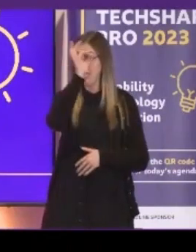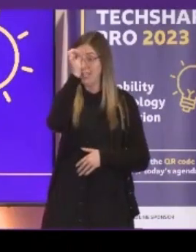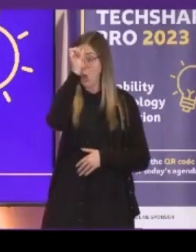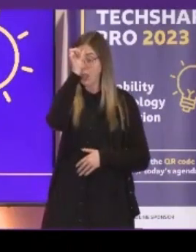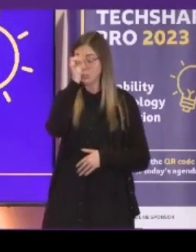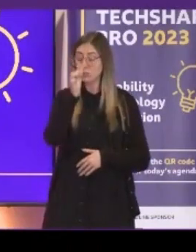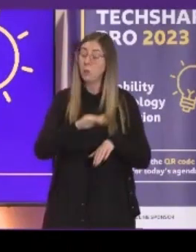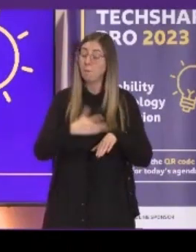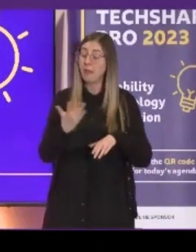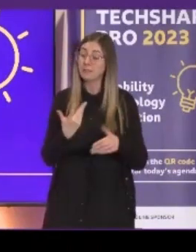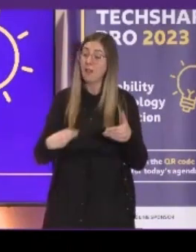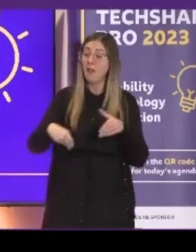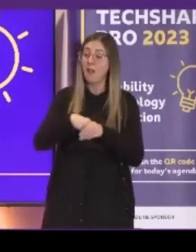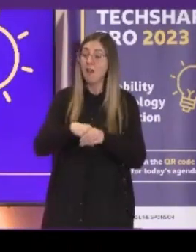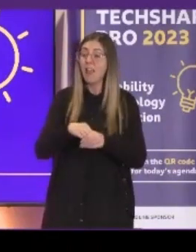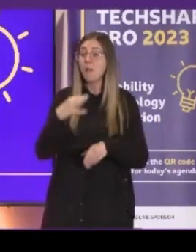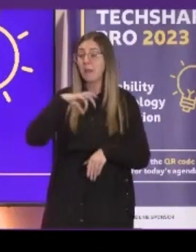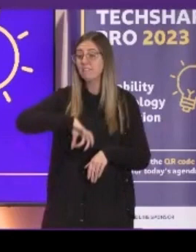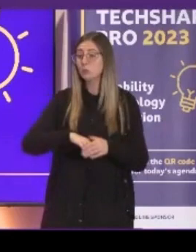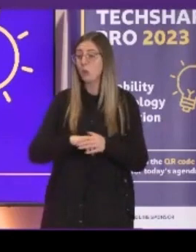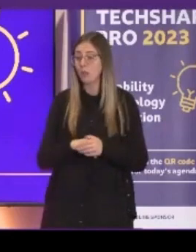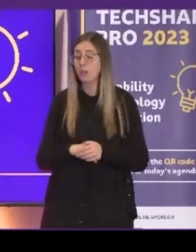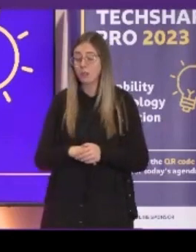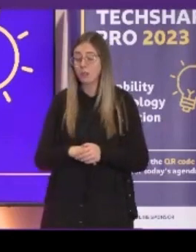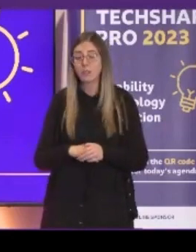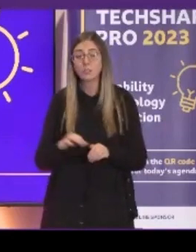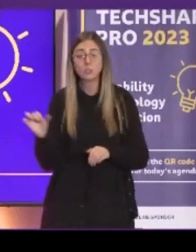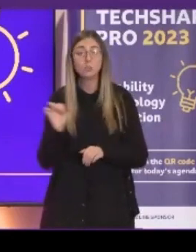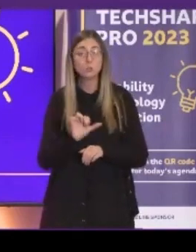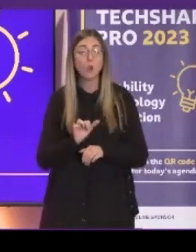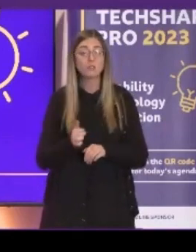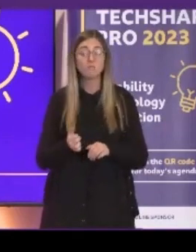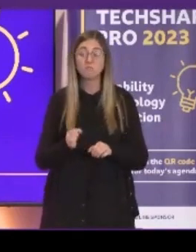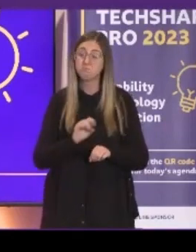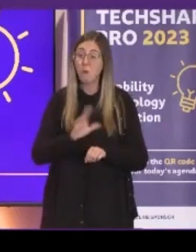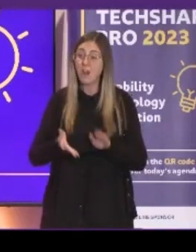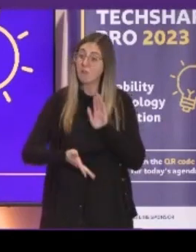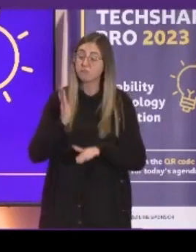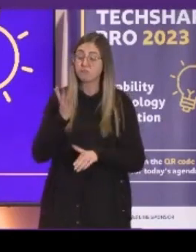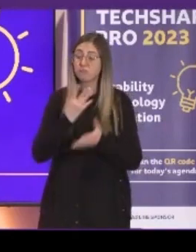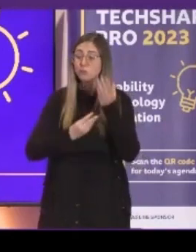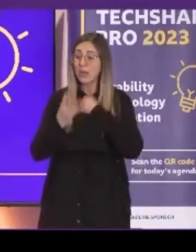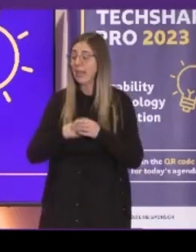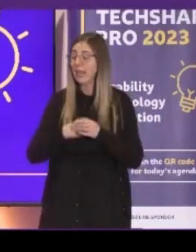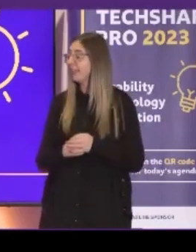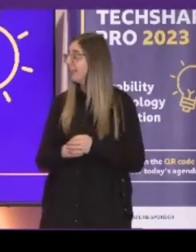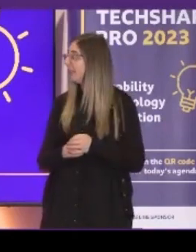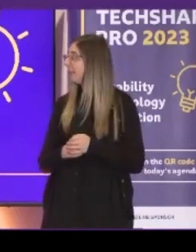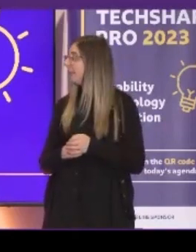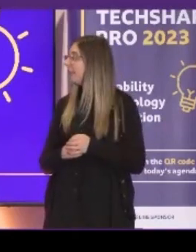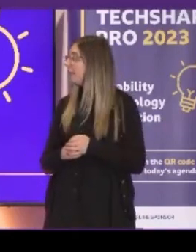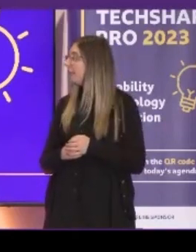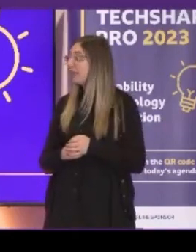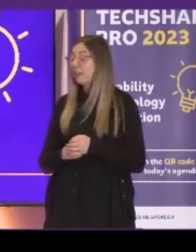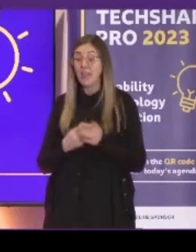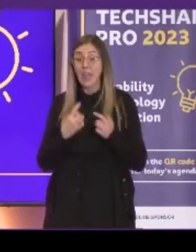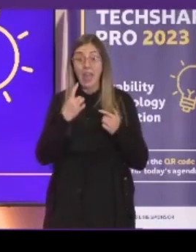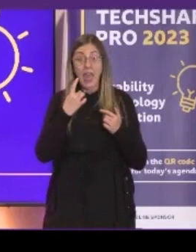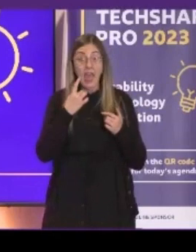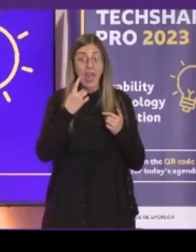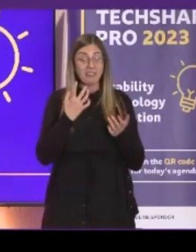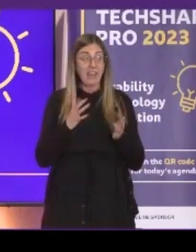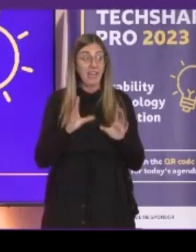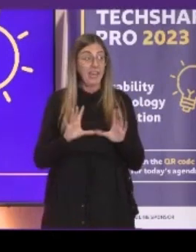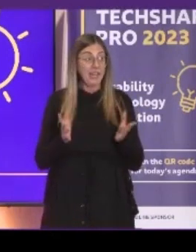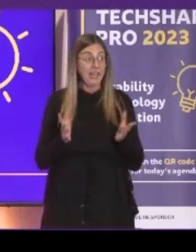subject. It's very beneficial. So yeah, I would implore you go for it. Yeah. Thank you. I think that's it. Thank